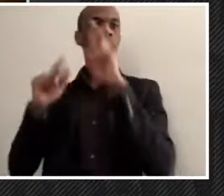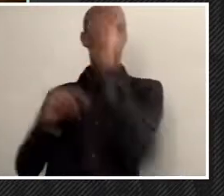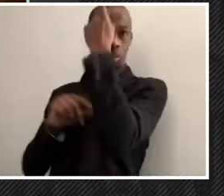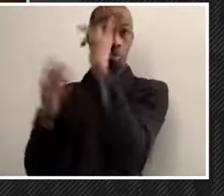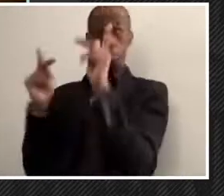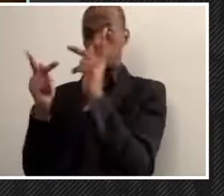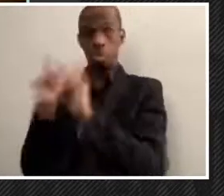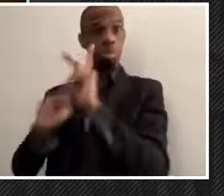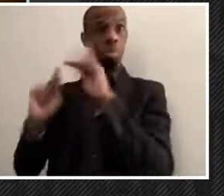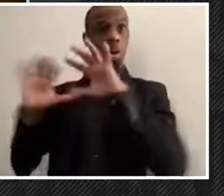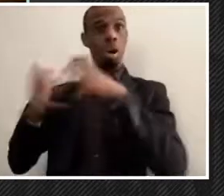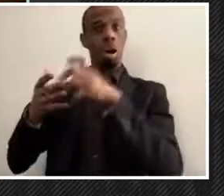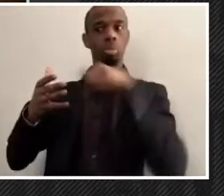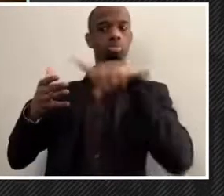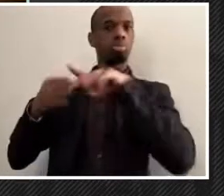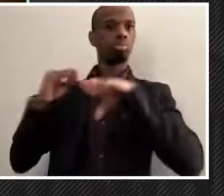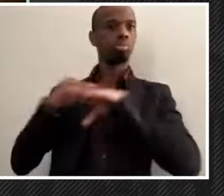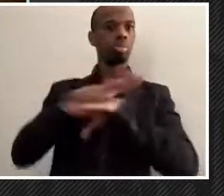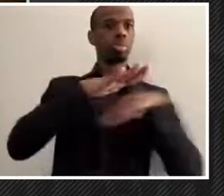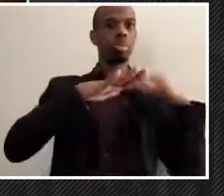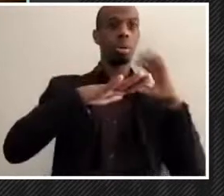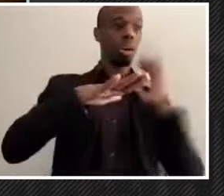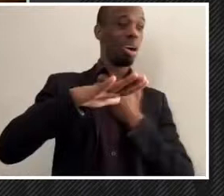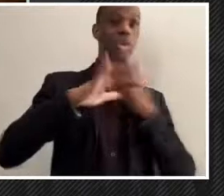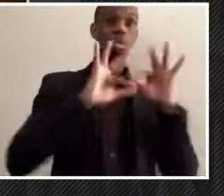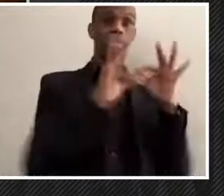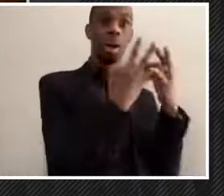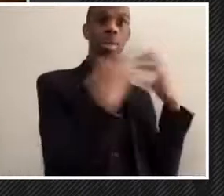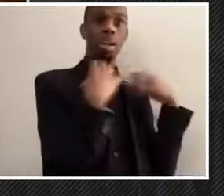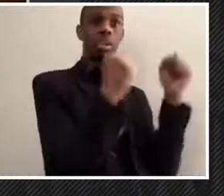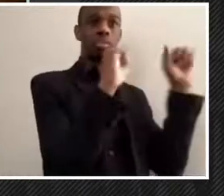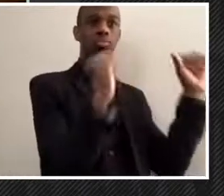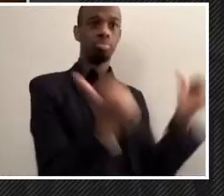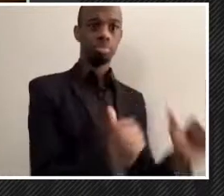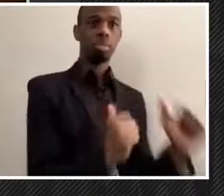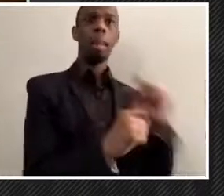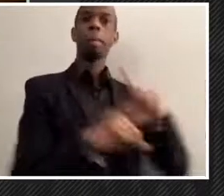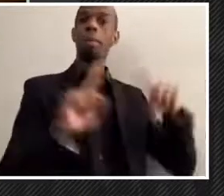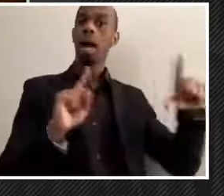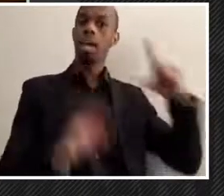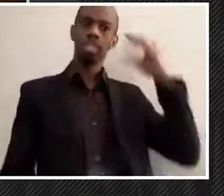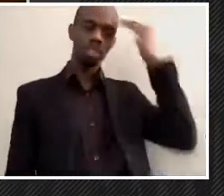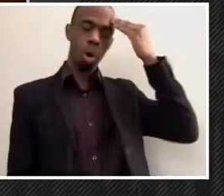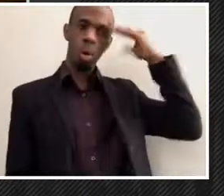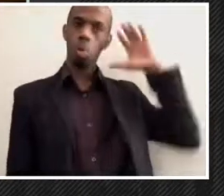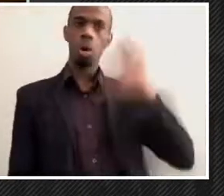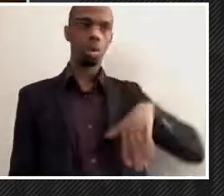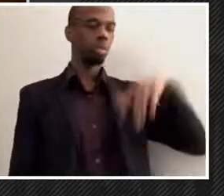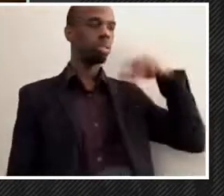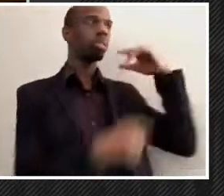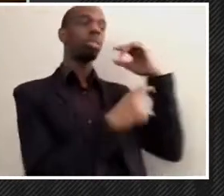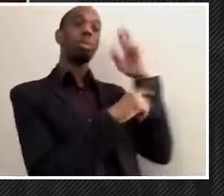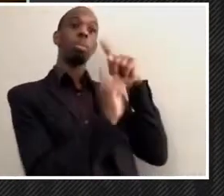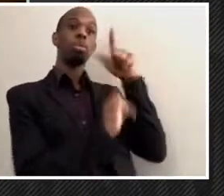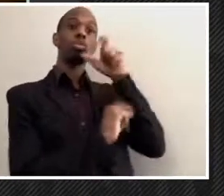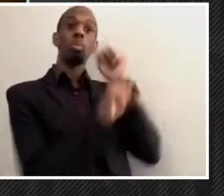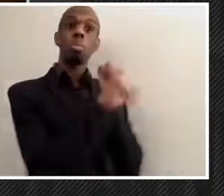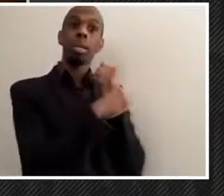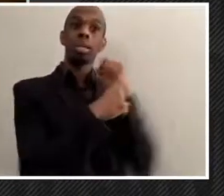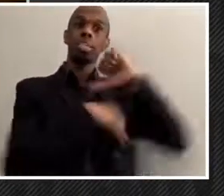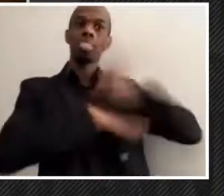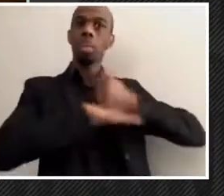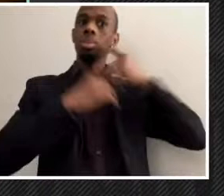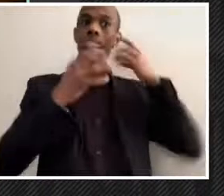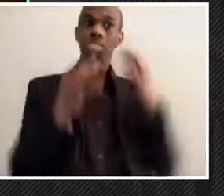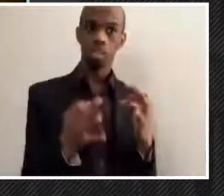But I guarantee you the people making the decisions are not close to the issues. And as a result, you don't care.